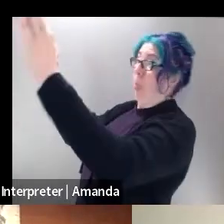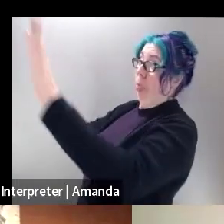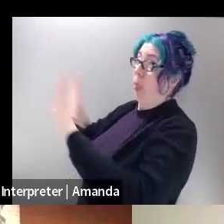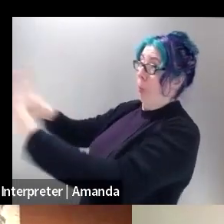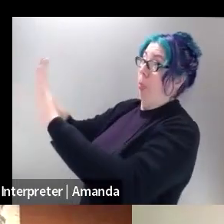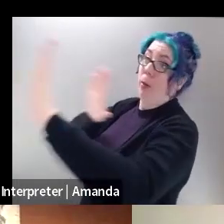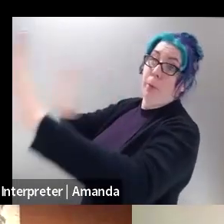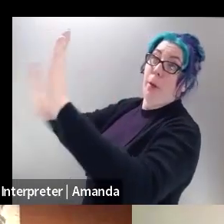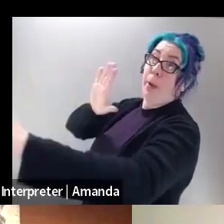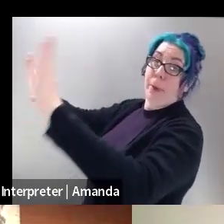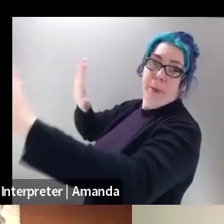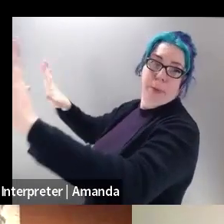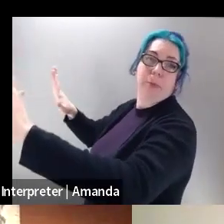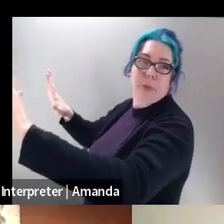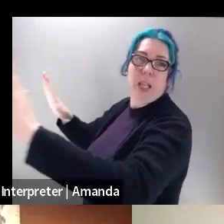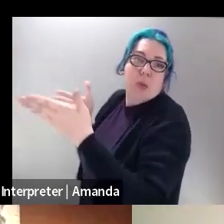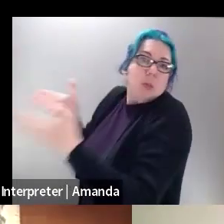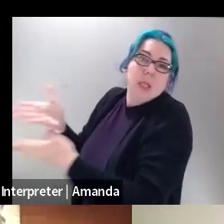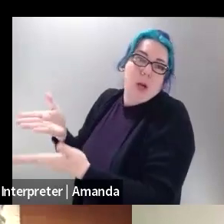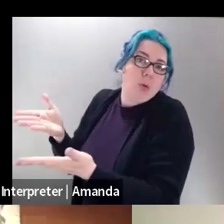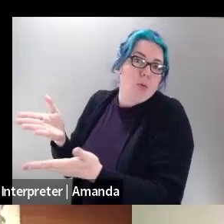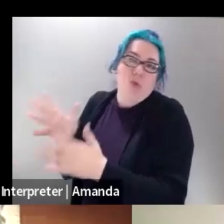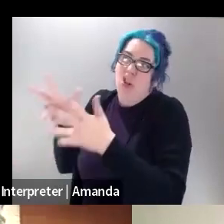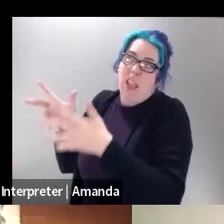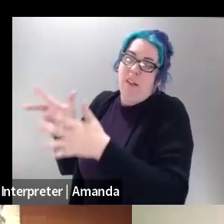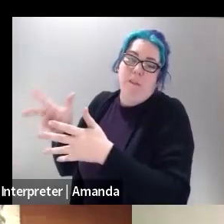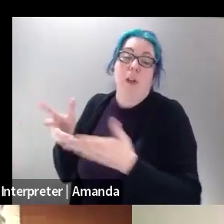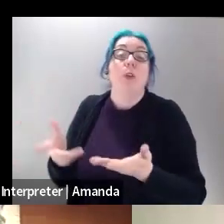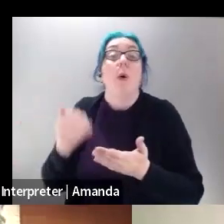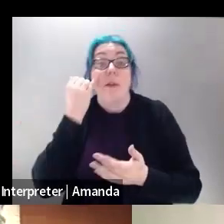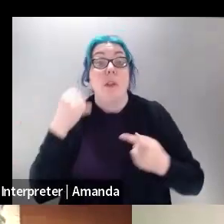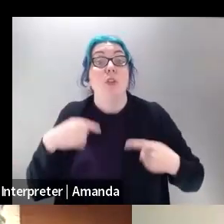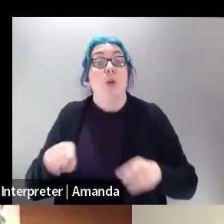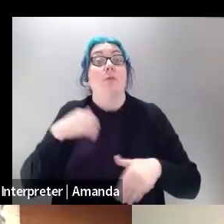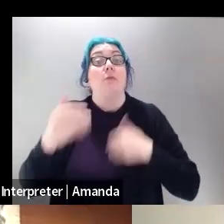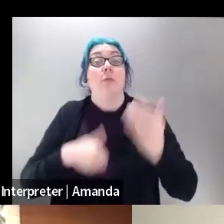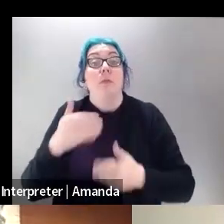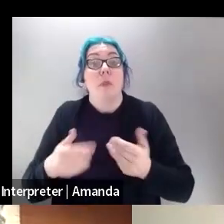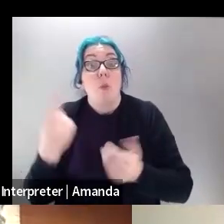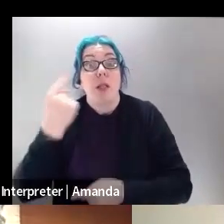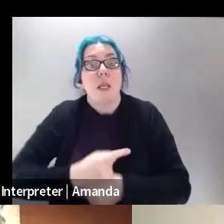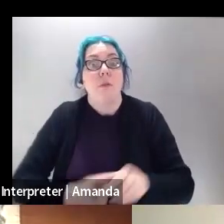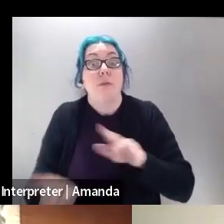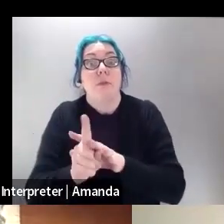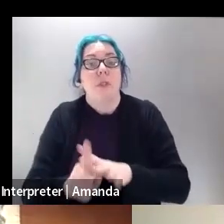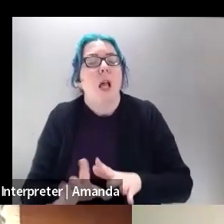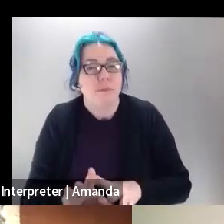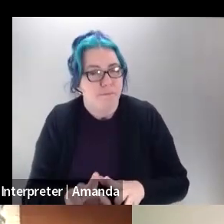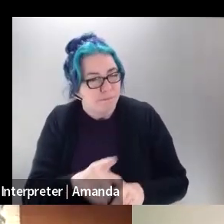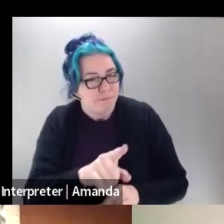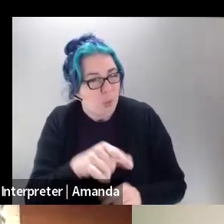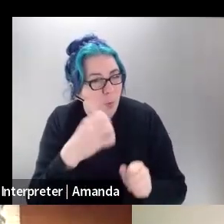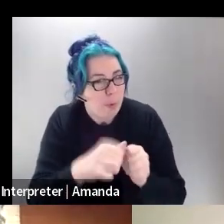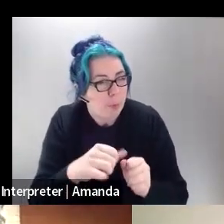and refer to if there's something that we want to call back to, or if there's something we want to question or we want to like define further partway through